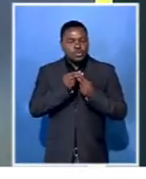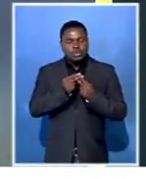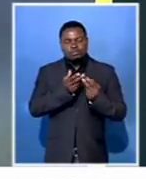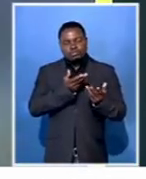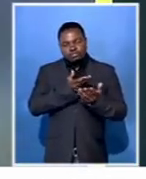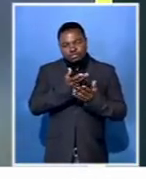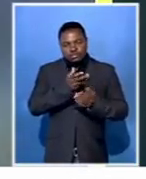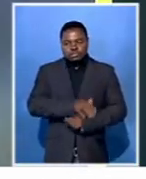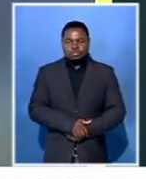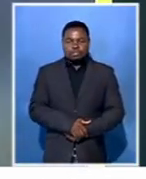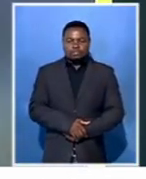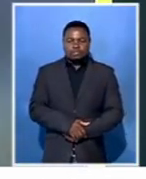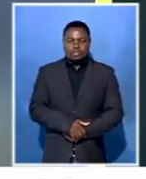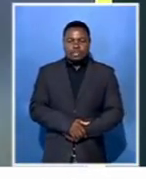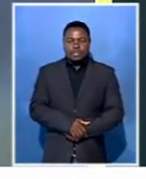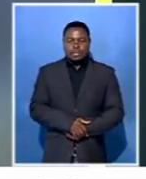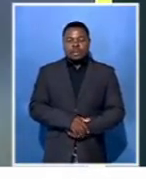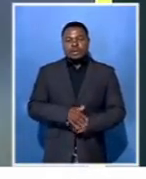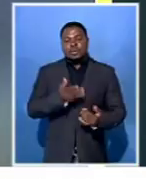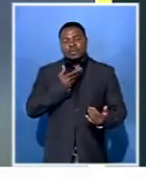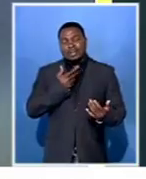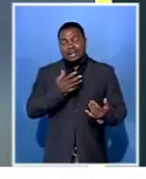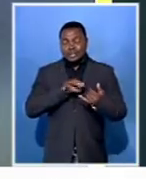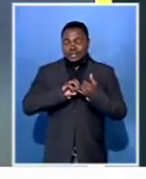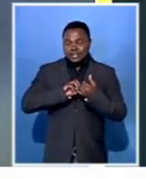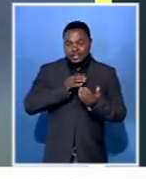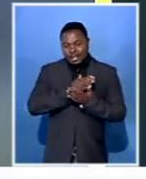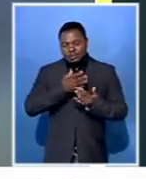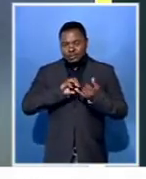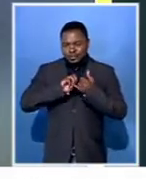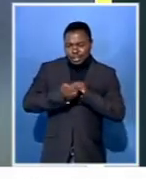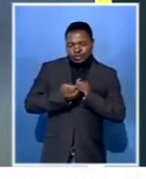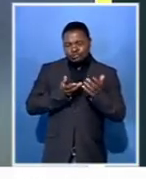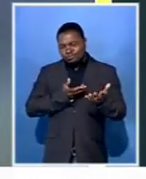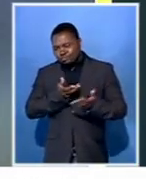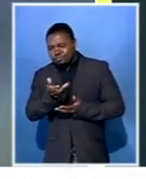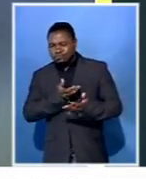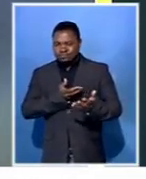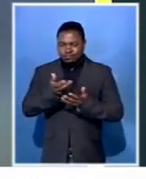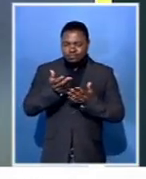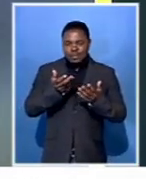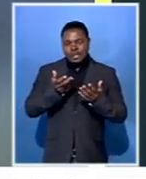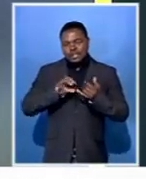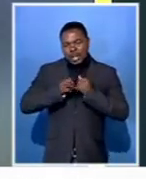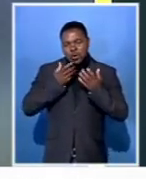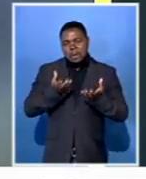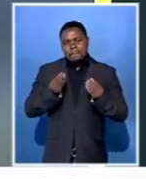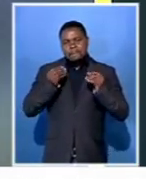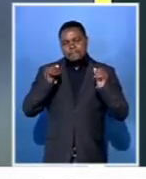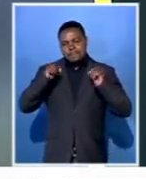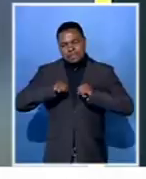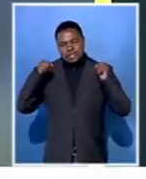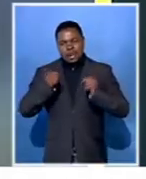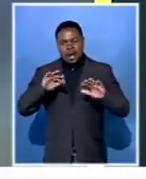Dlodlo is struggling with finding an agreement in terms of moving forward, in terms of the agreed